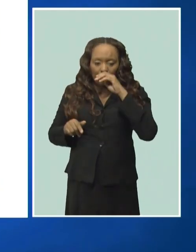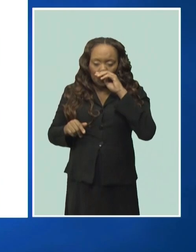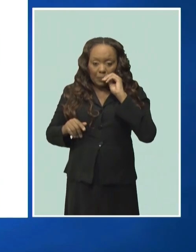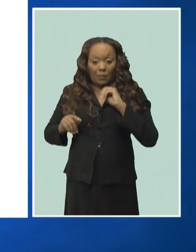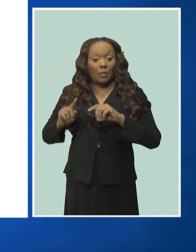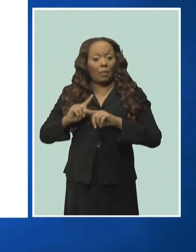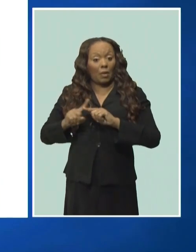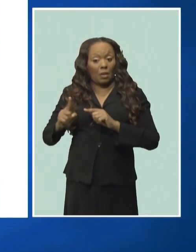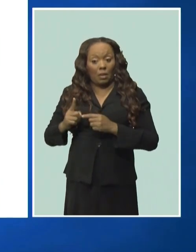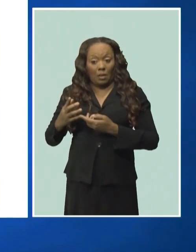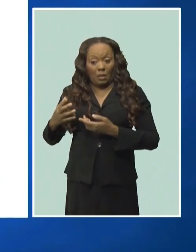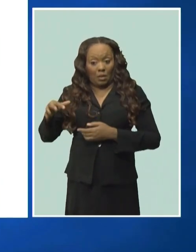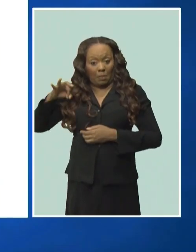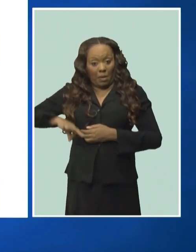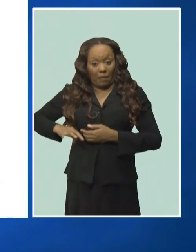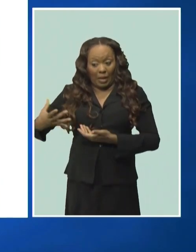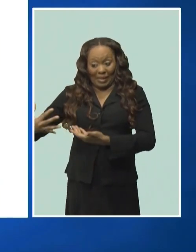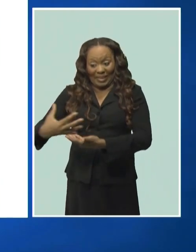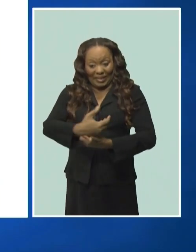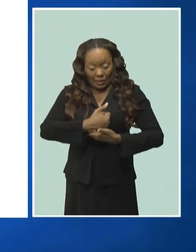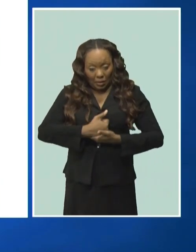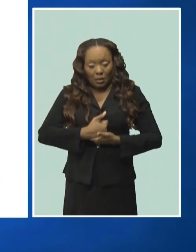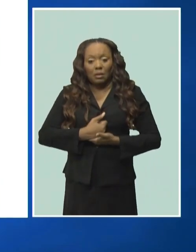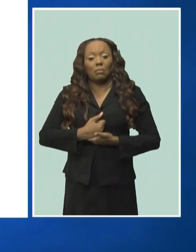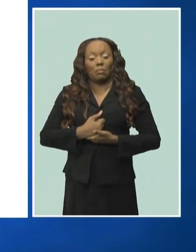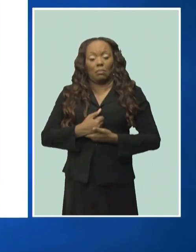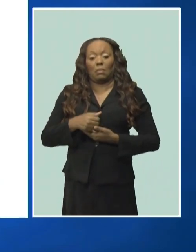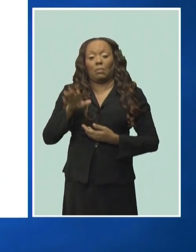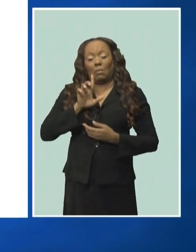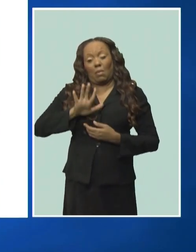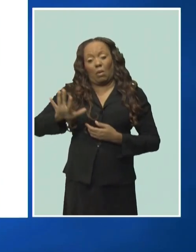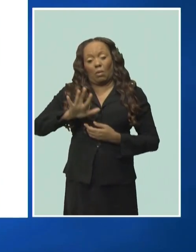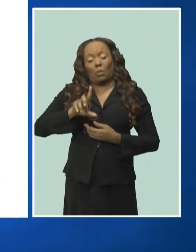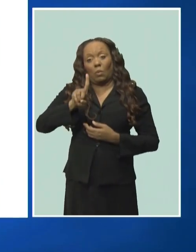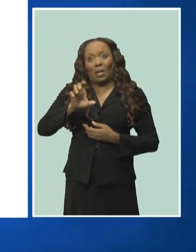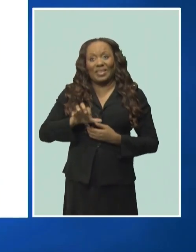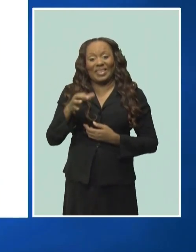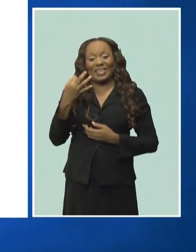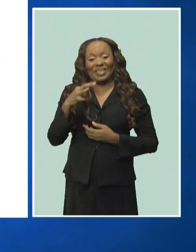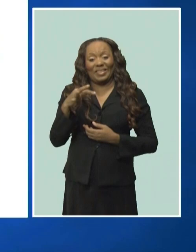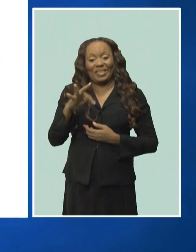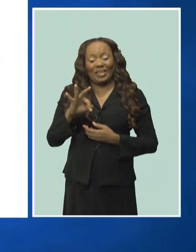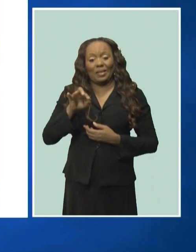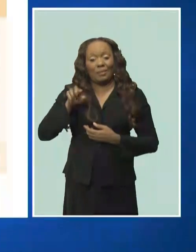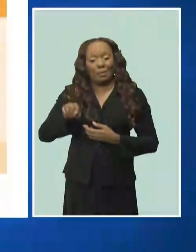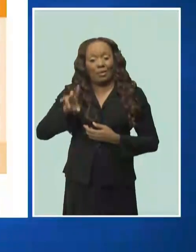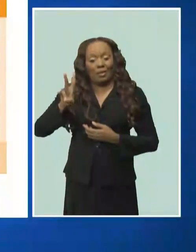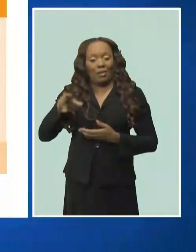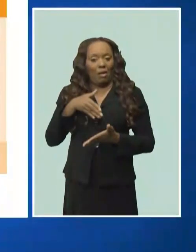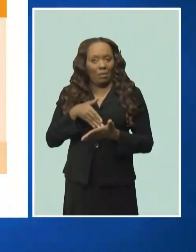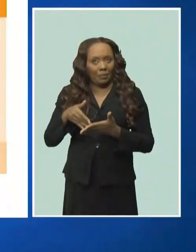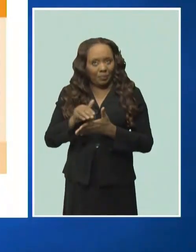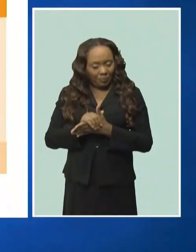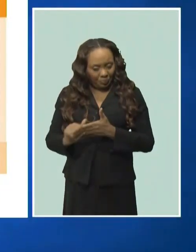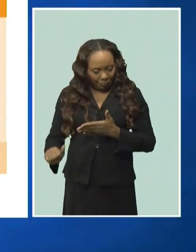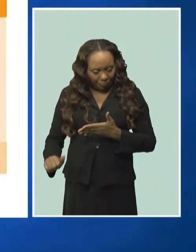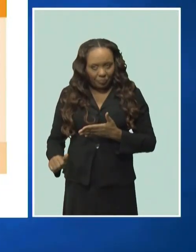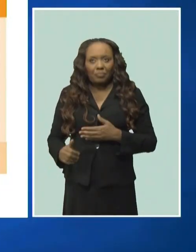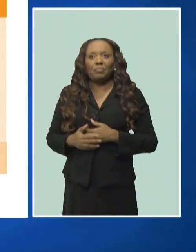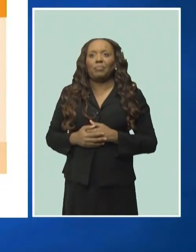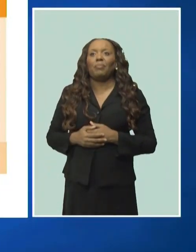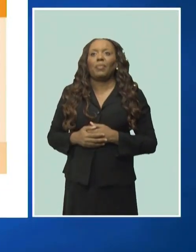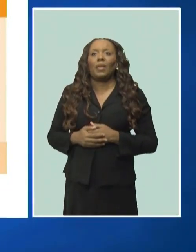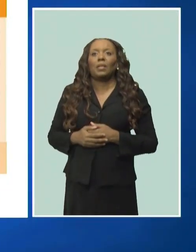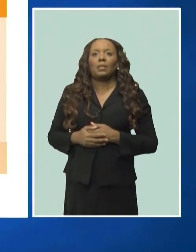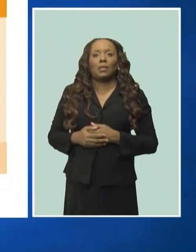the total cash benefits are forecast to be $119.7 million, the lion's share of which is anticipated to